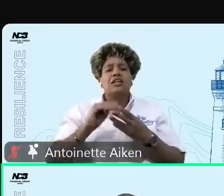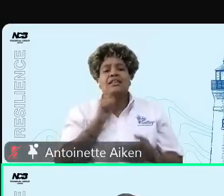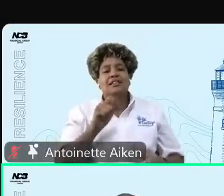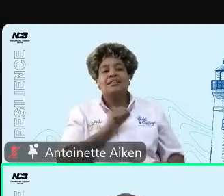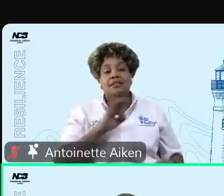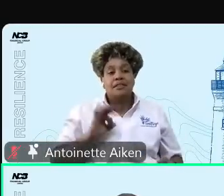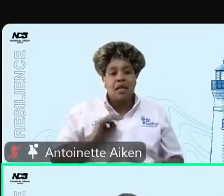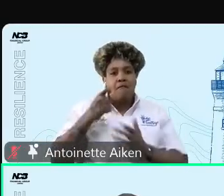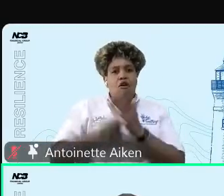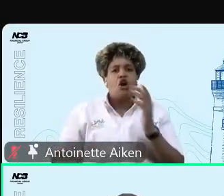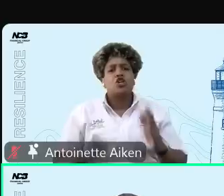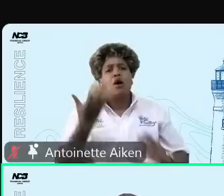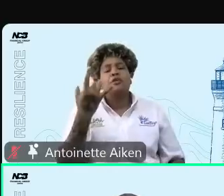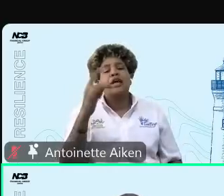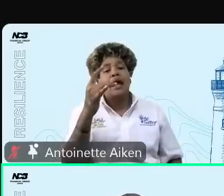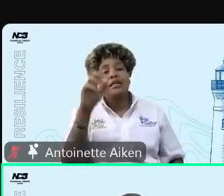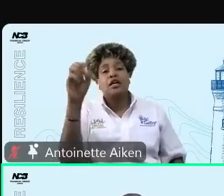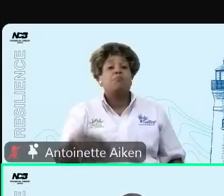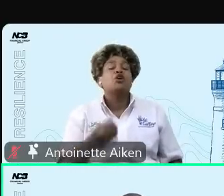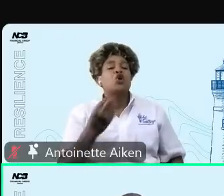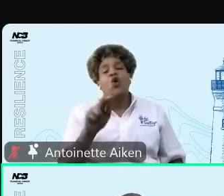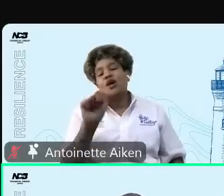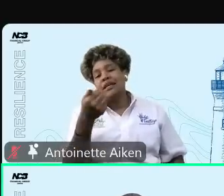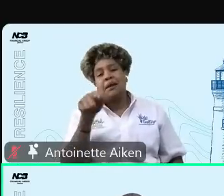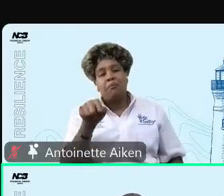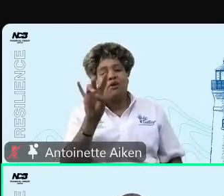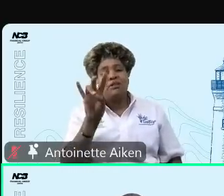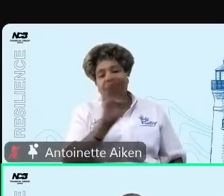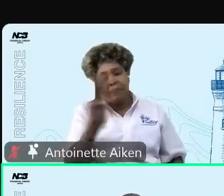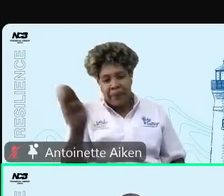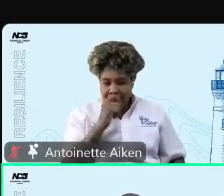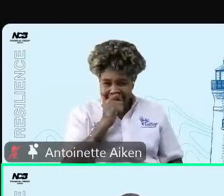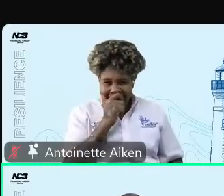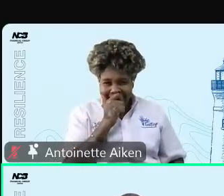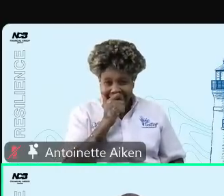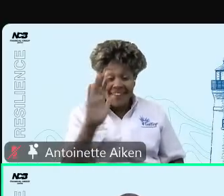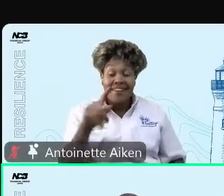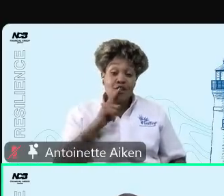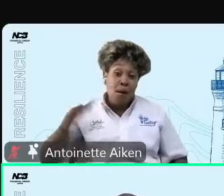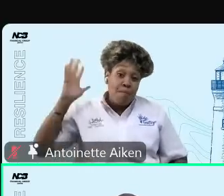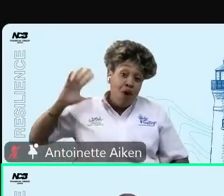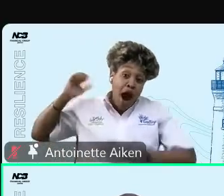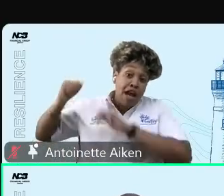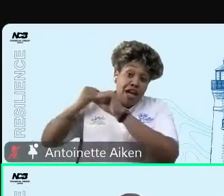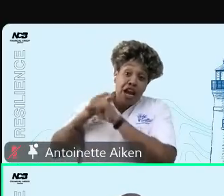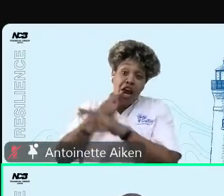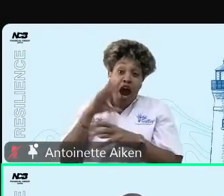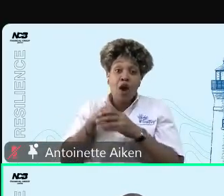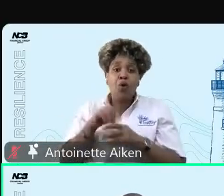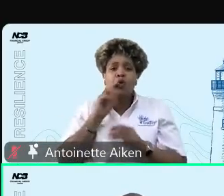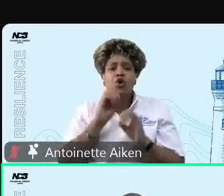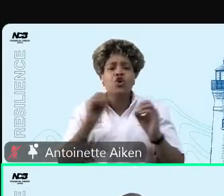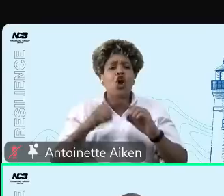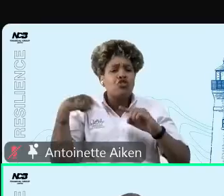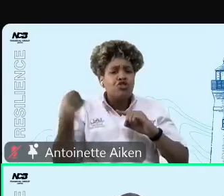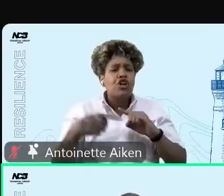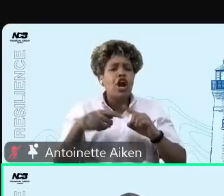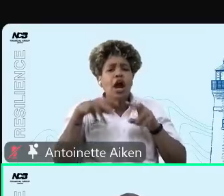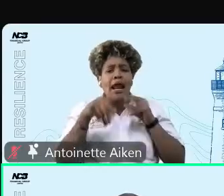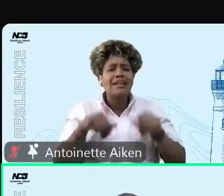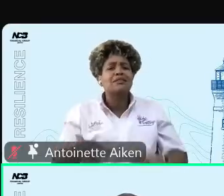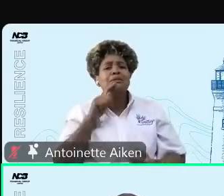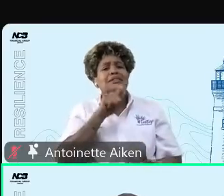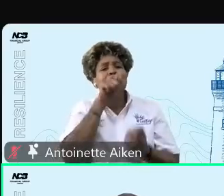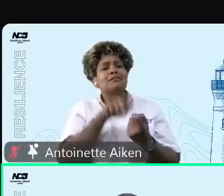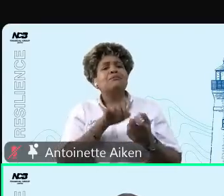costs of 18% or 10.7 billion. The prior year included non-recurring expenses,